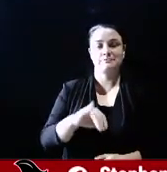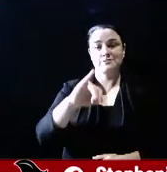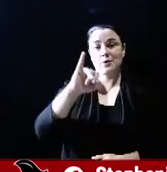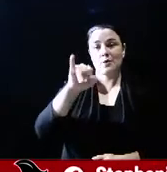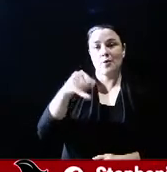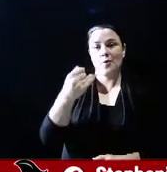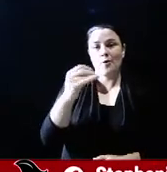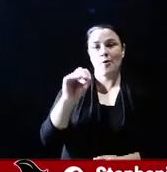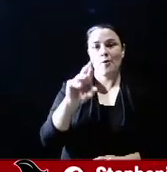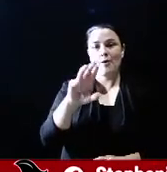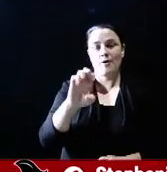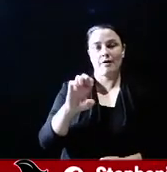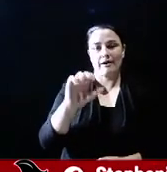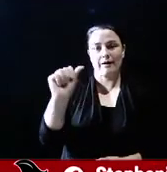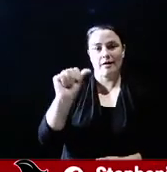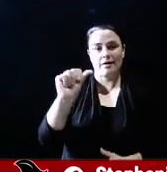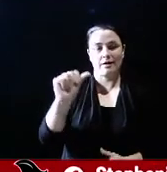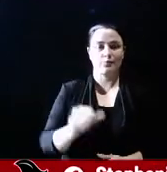George Arellano.